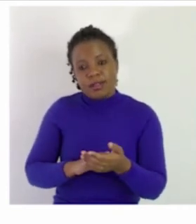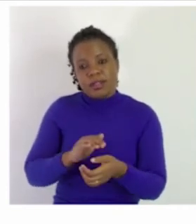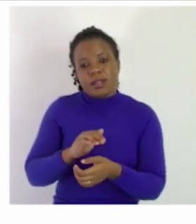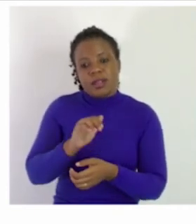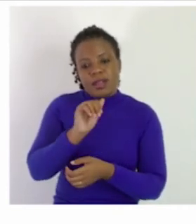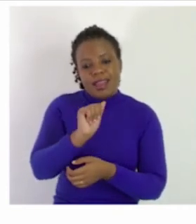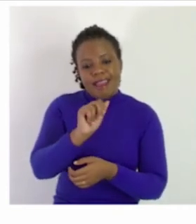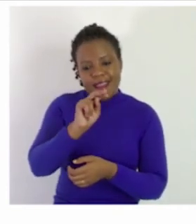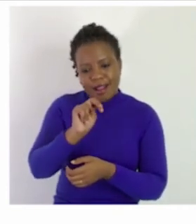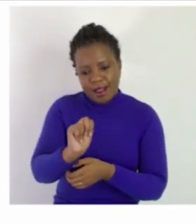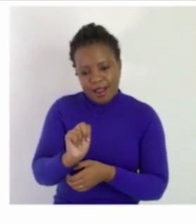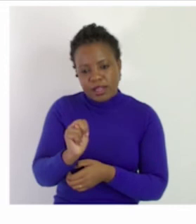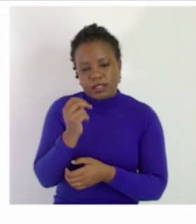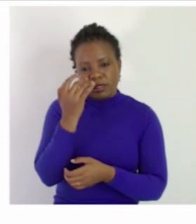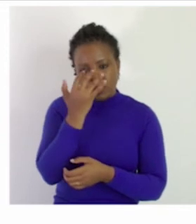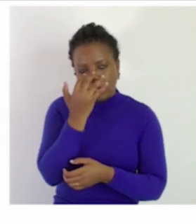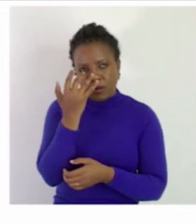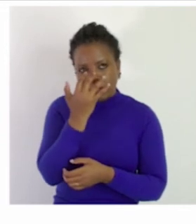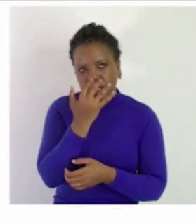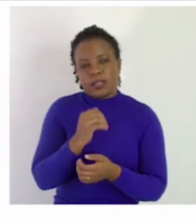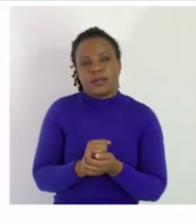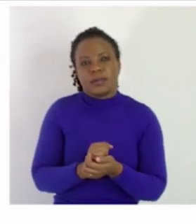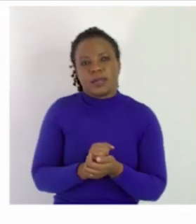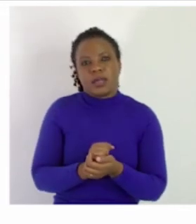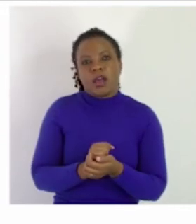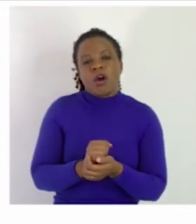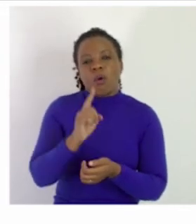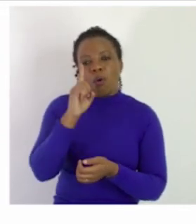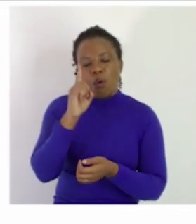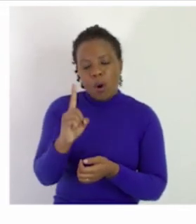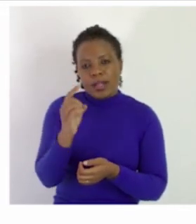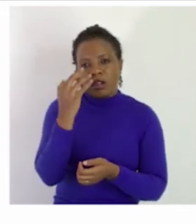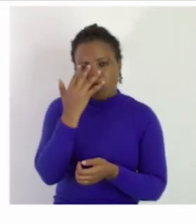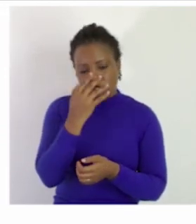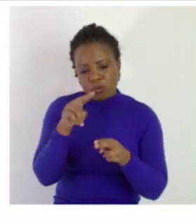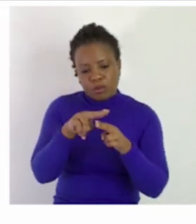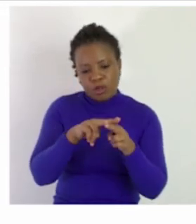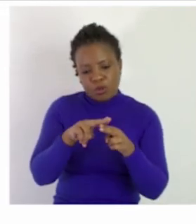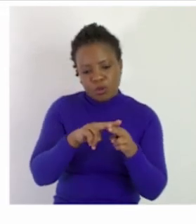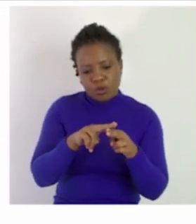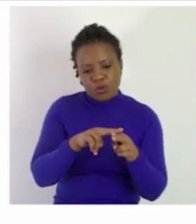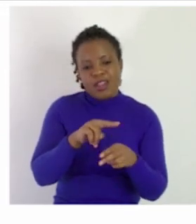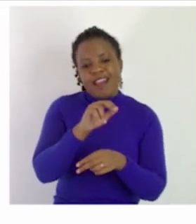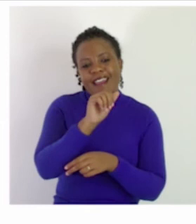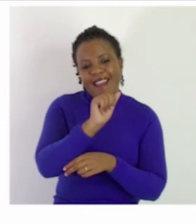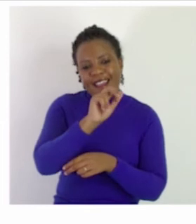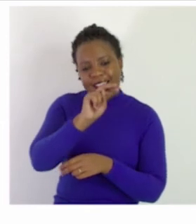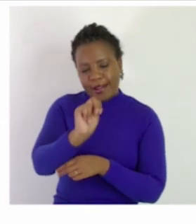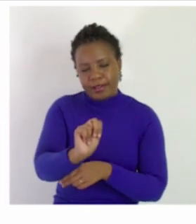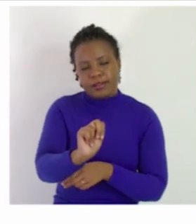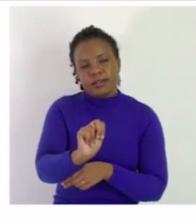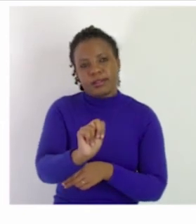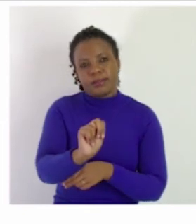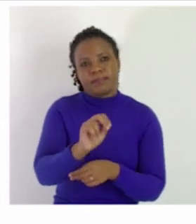an onion. It's one, so we say an onion. So where we use a,